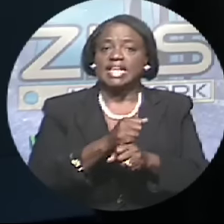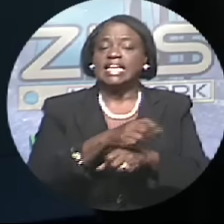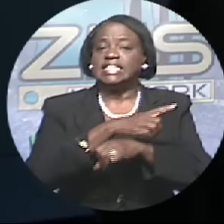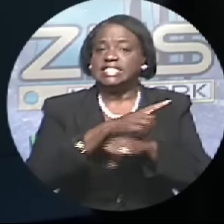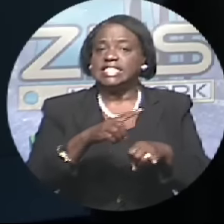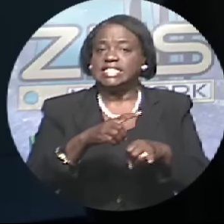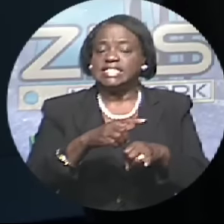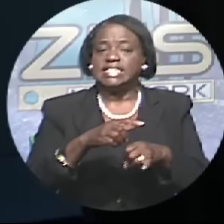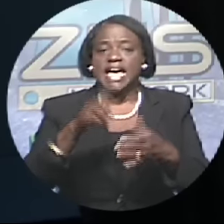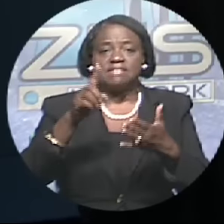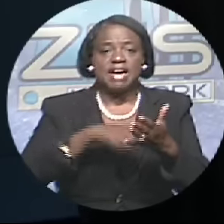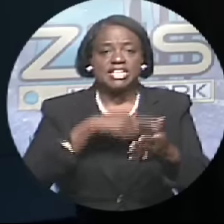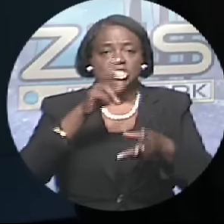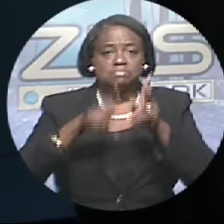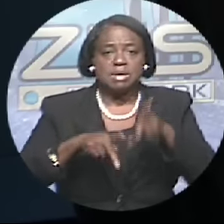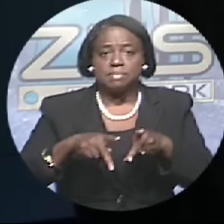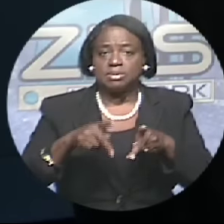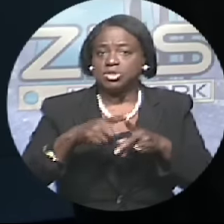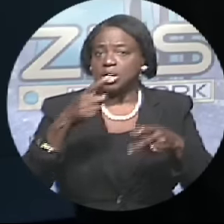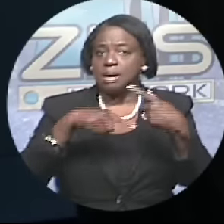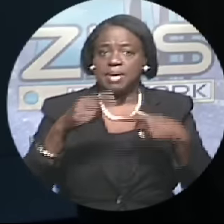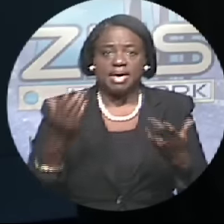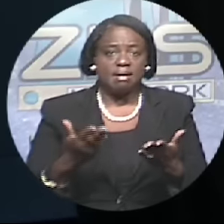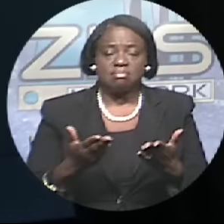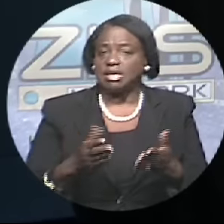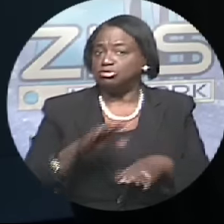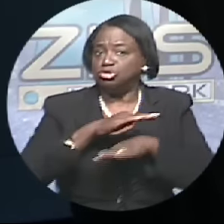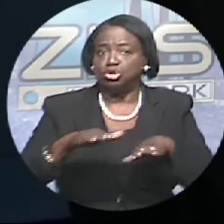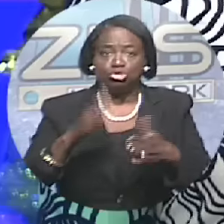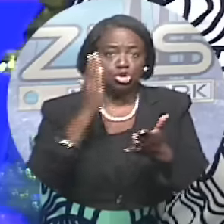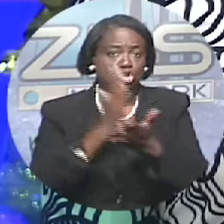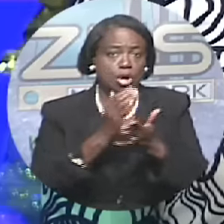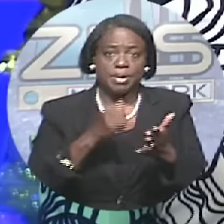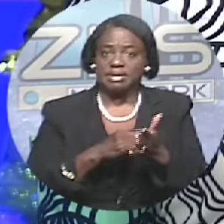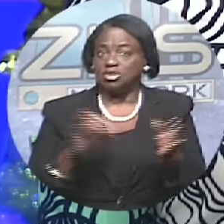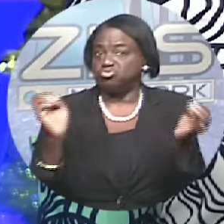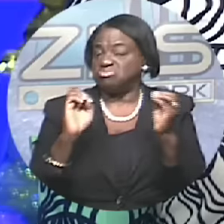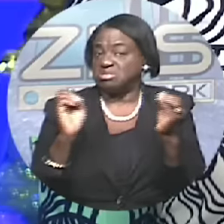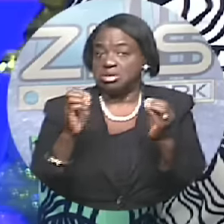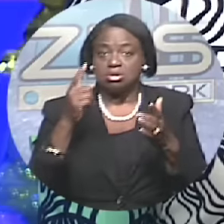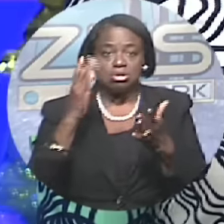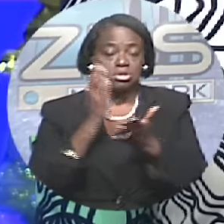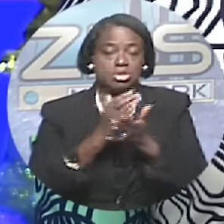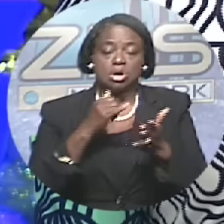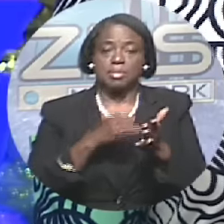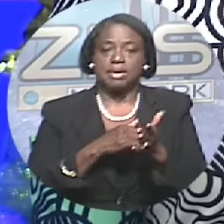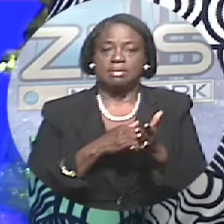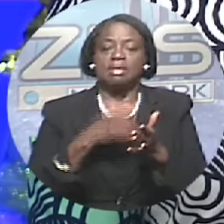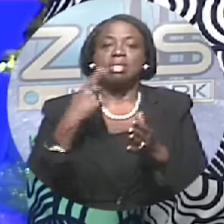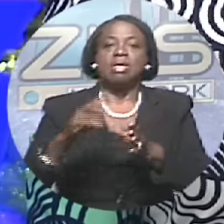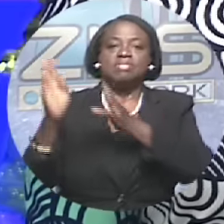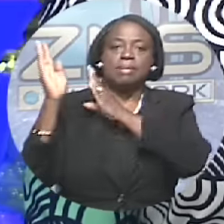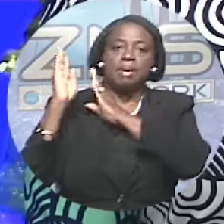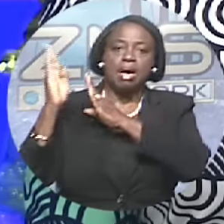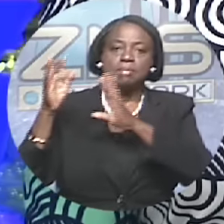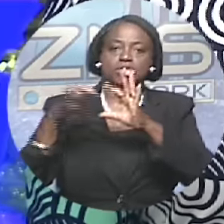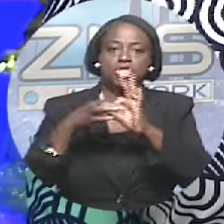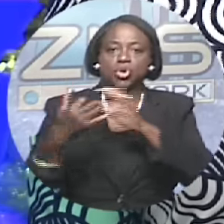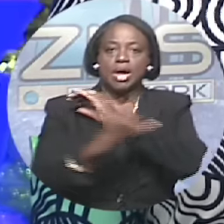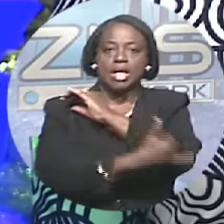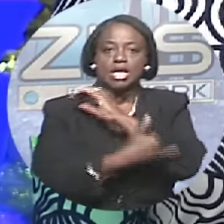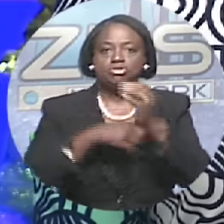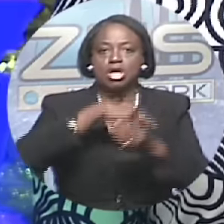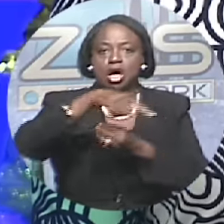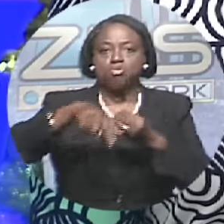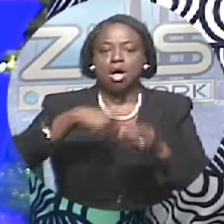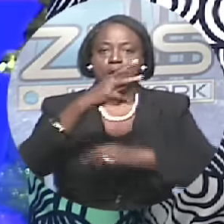come here. They do virtually nothing to stop it. The Bahamas joined countries around the world in observing